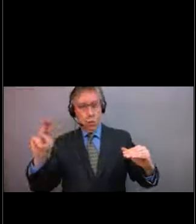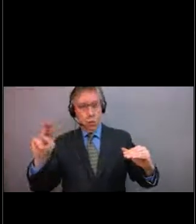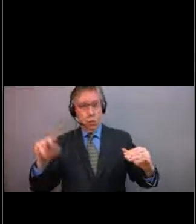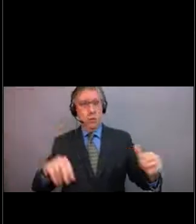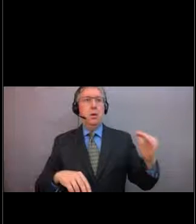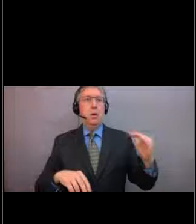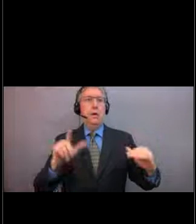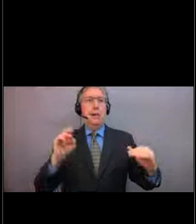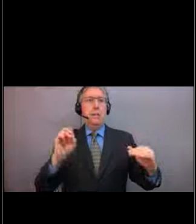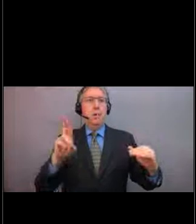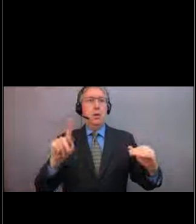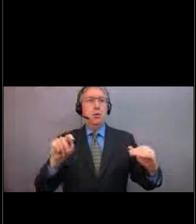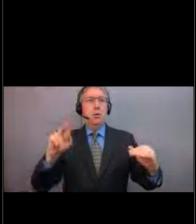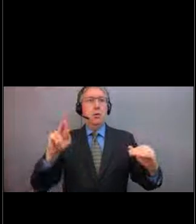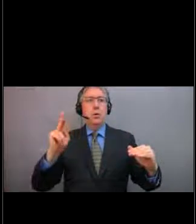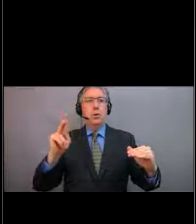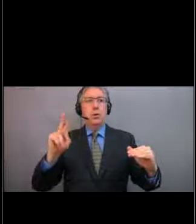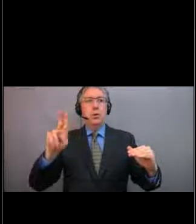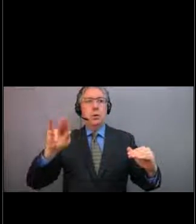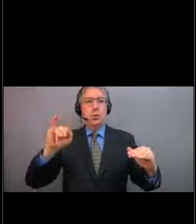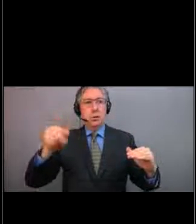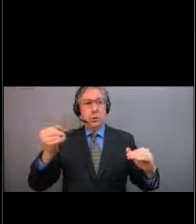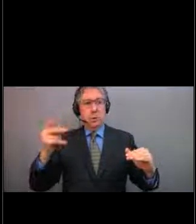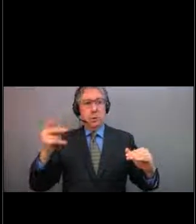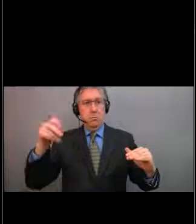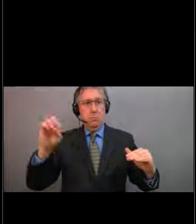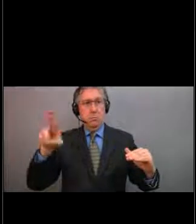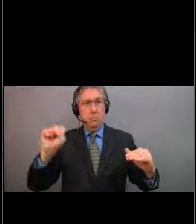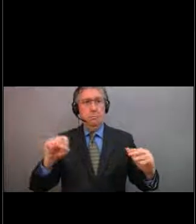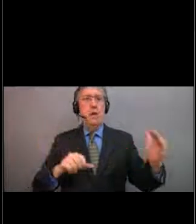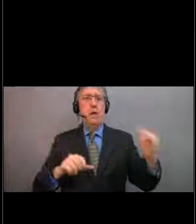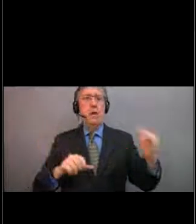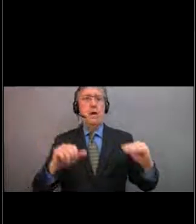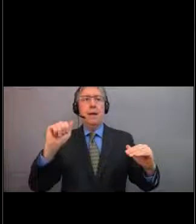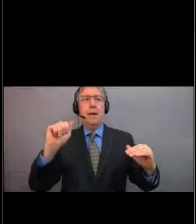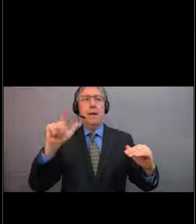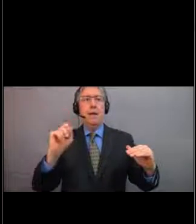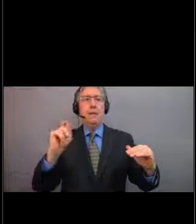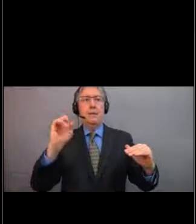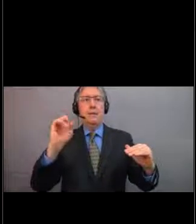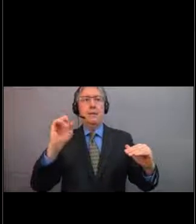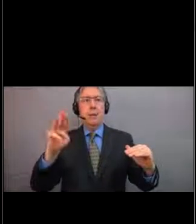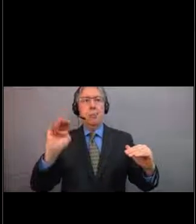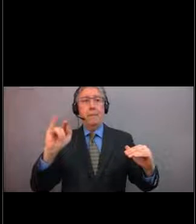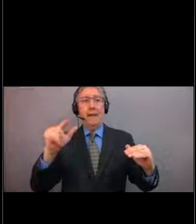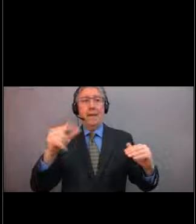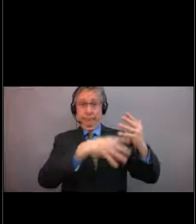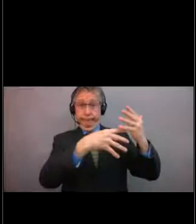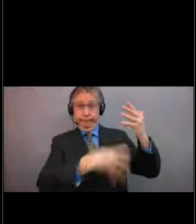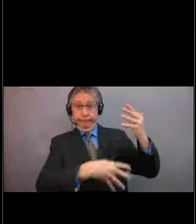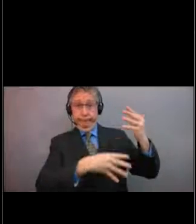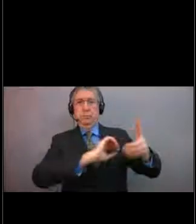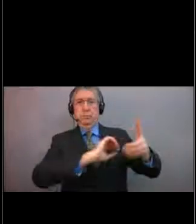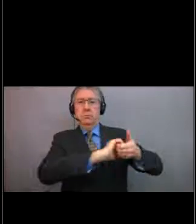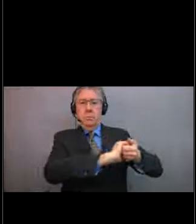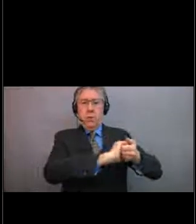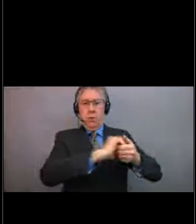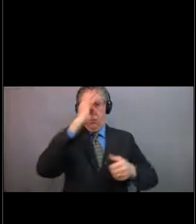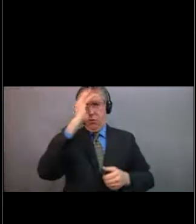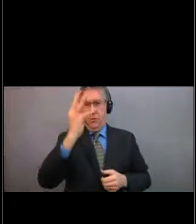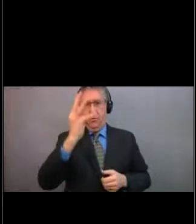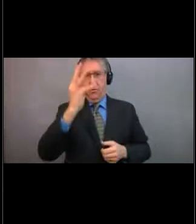Lambert Coupertz, and Alistair Manning. So with that introduction, Steve, the